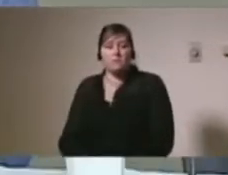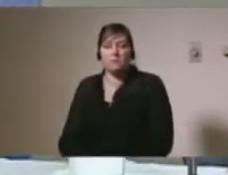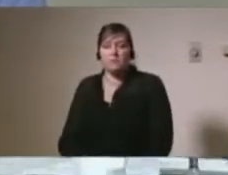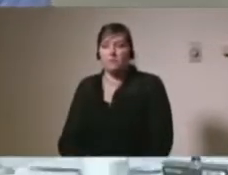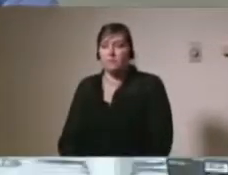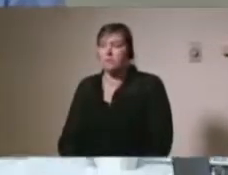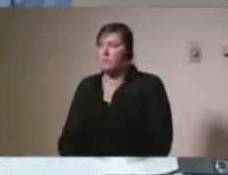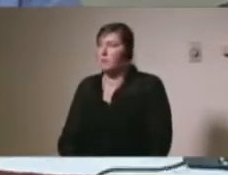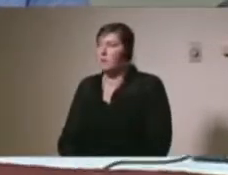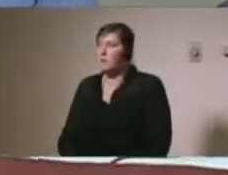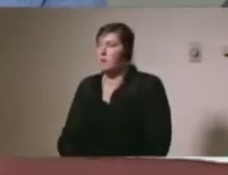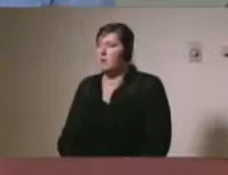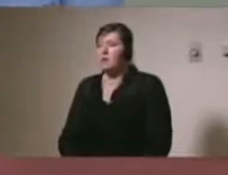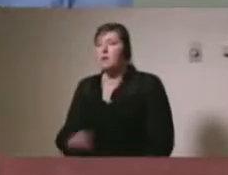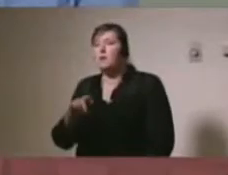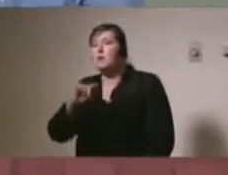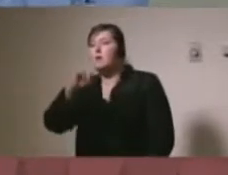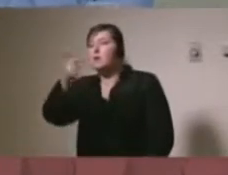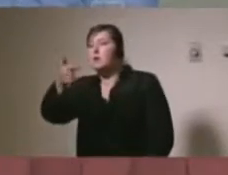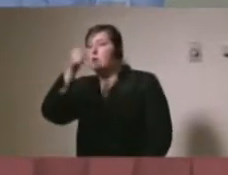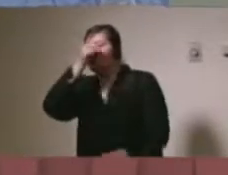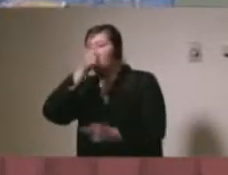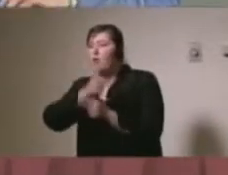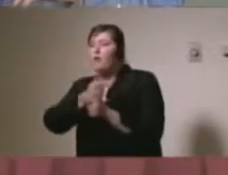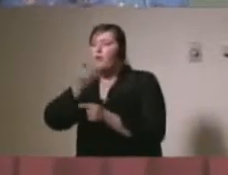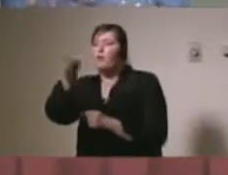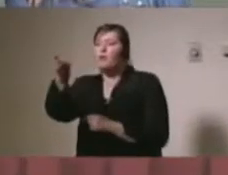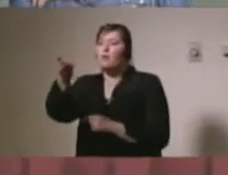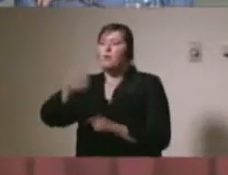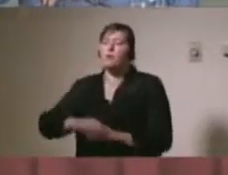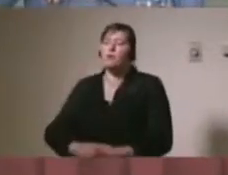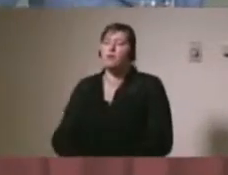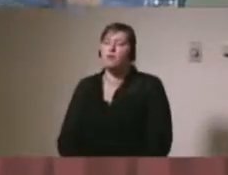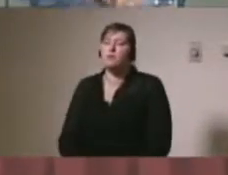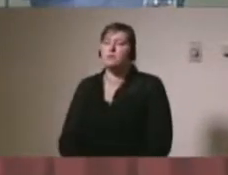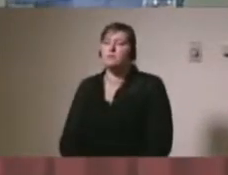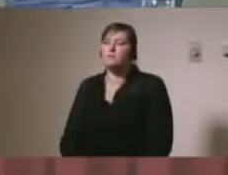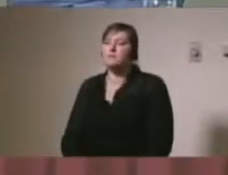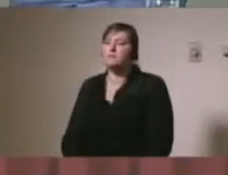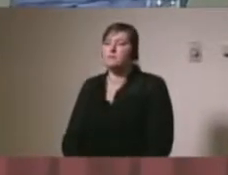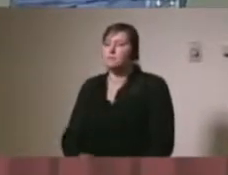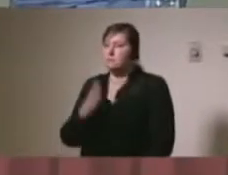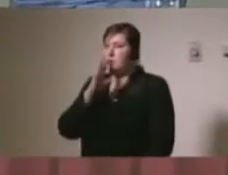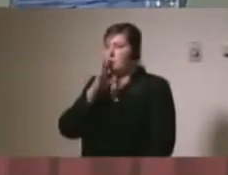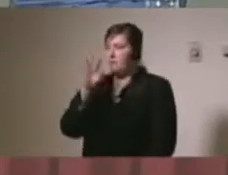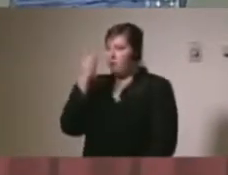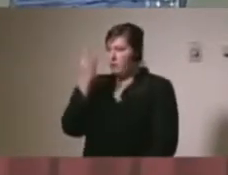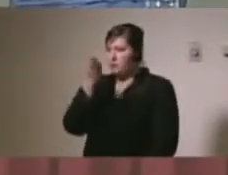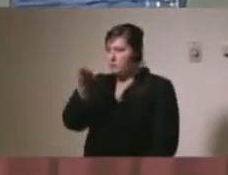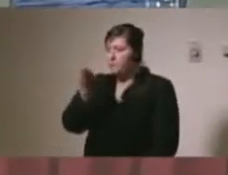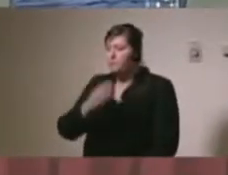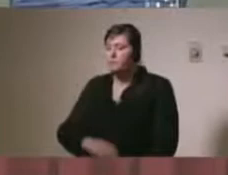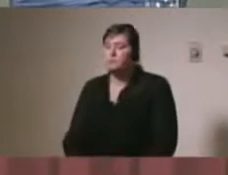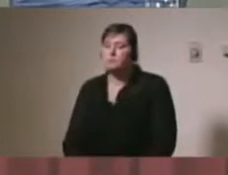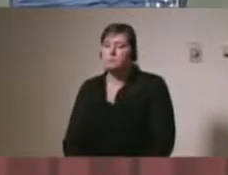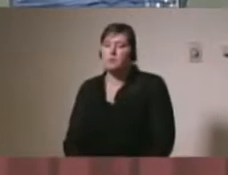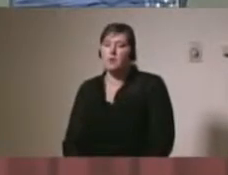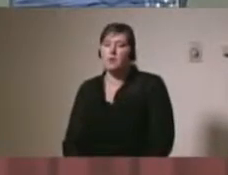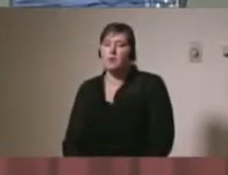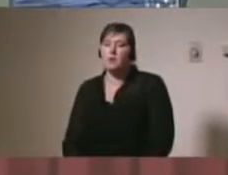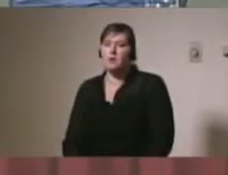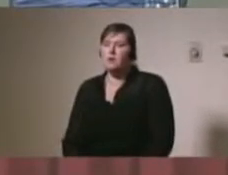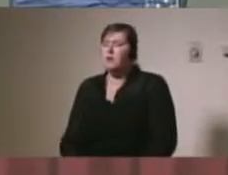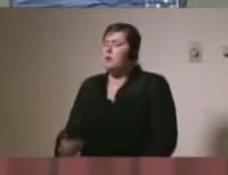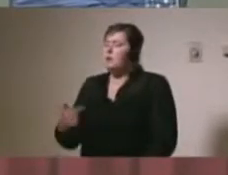The brother, confrère. Merci. Thank you. I